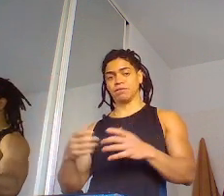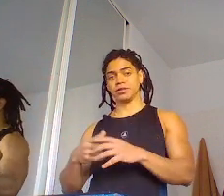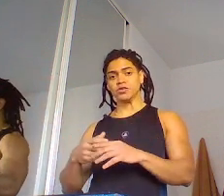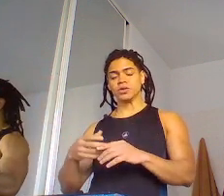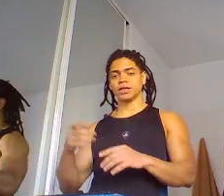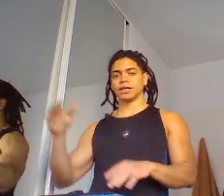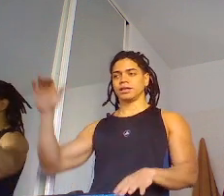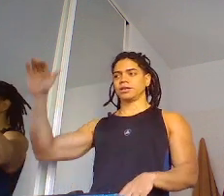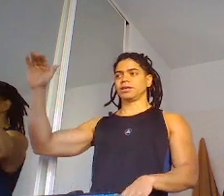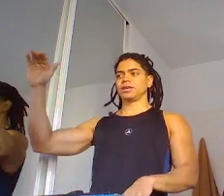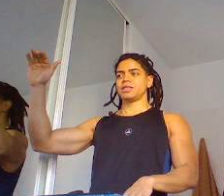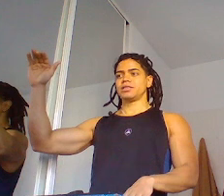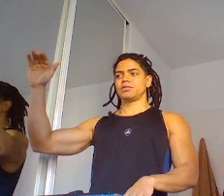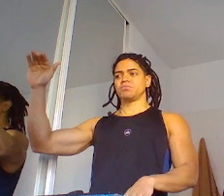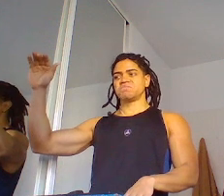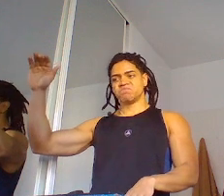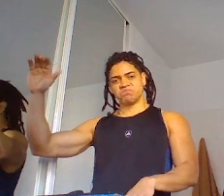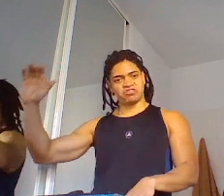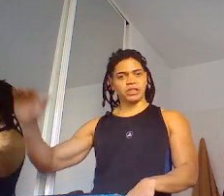revenue.